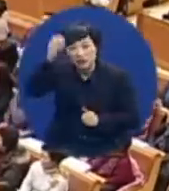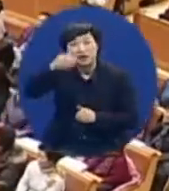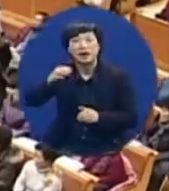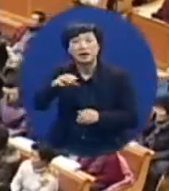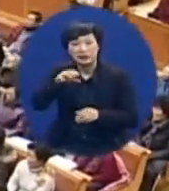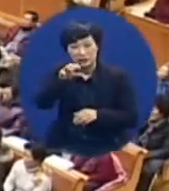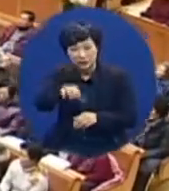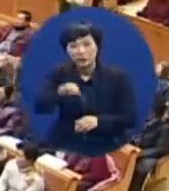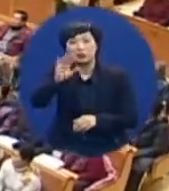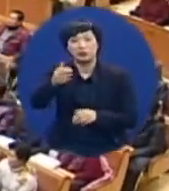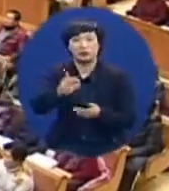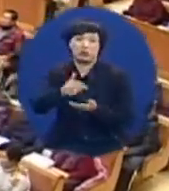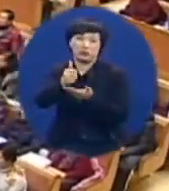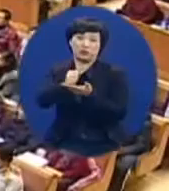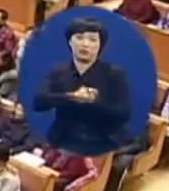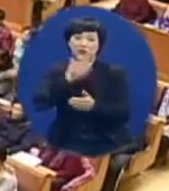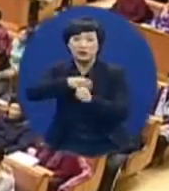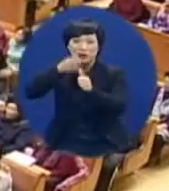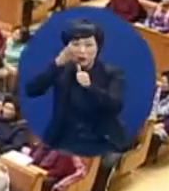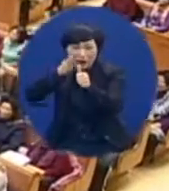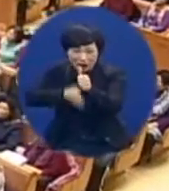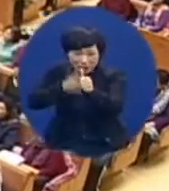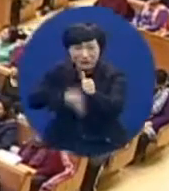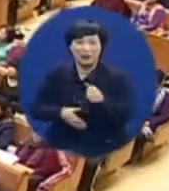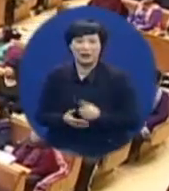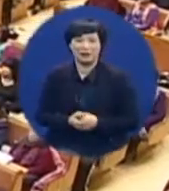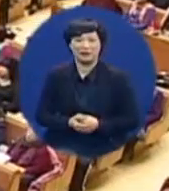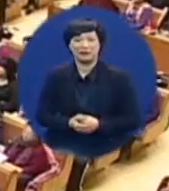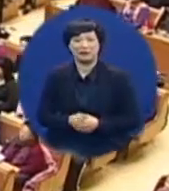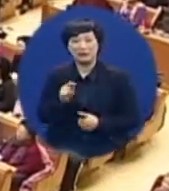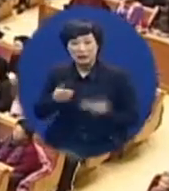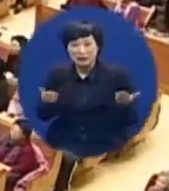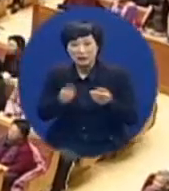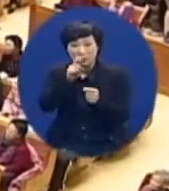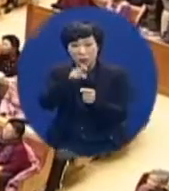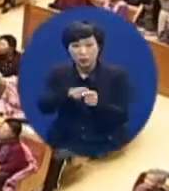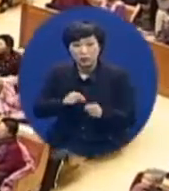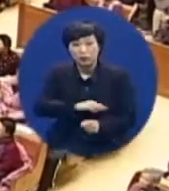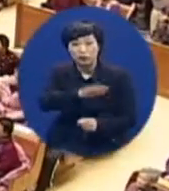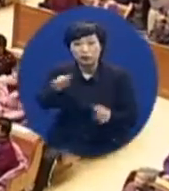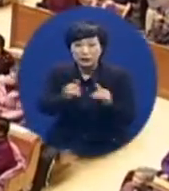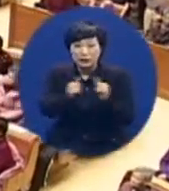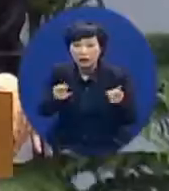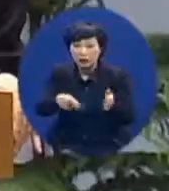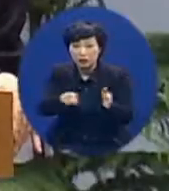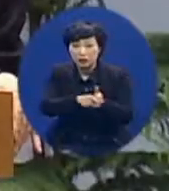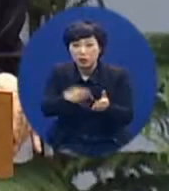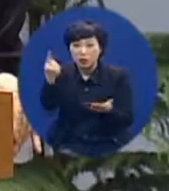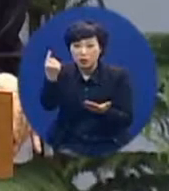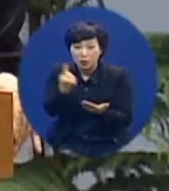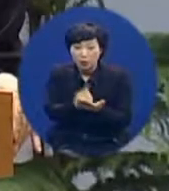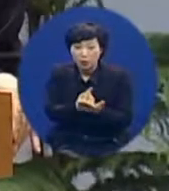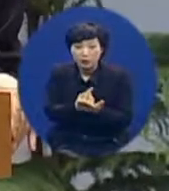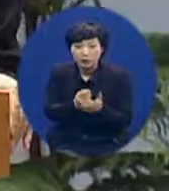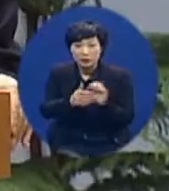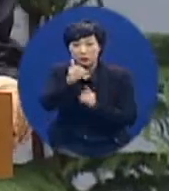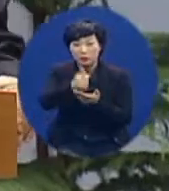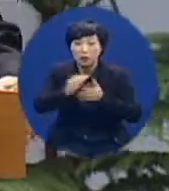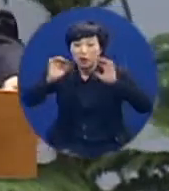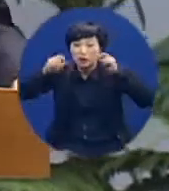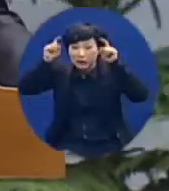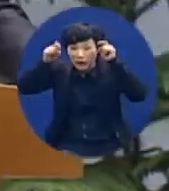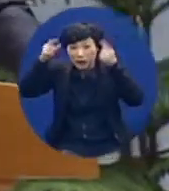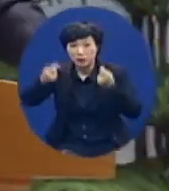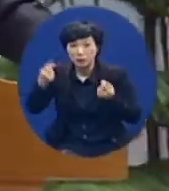name. Your spirits will be so holy that God can come upon you. For this reason,